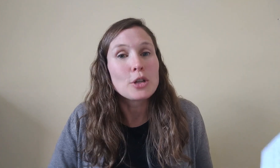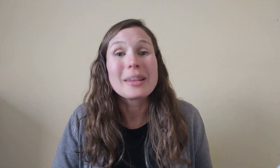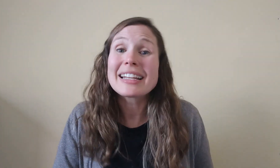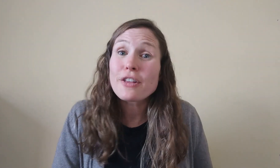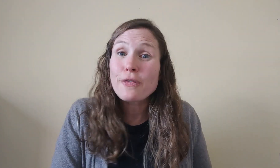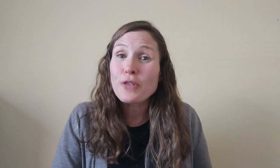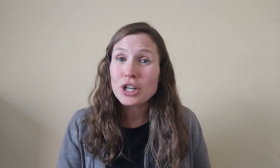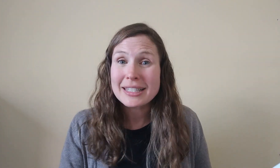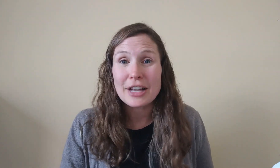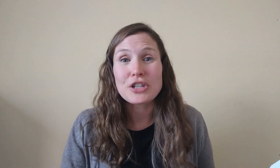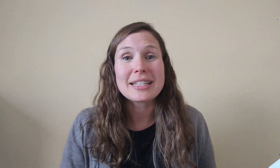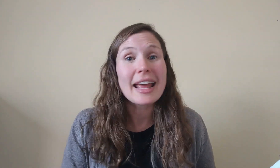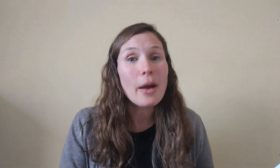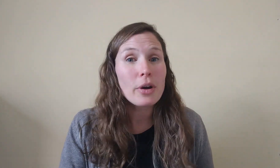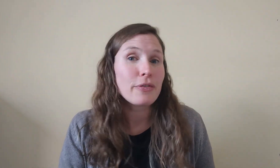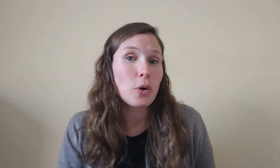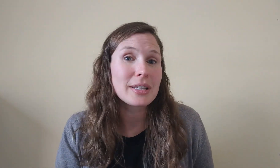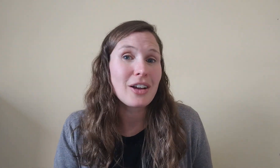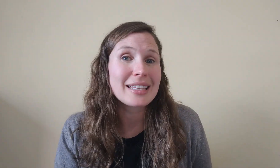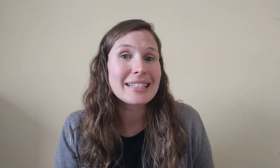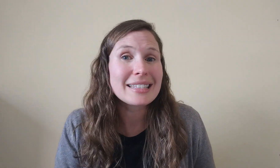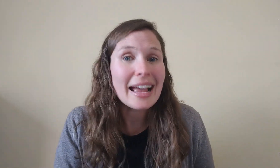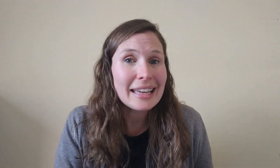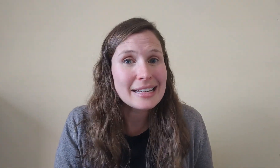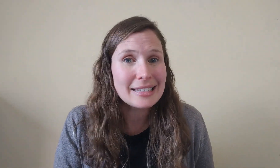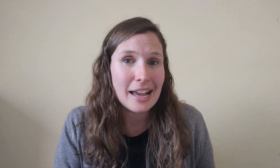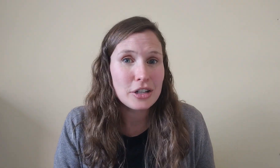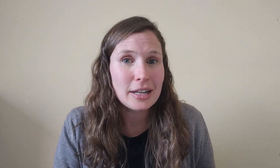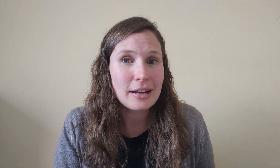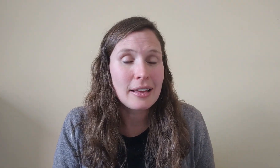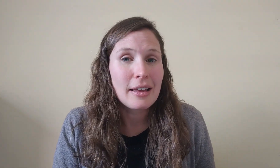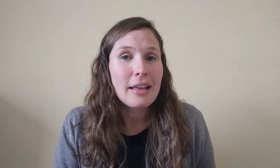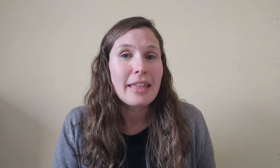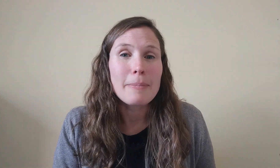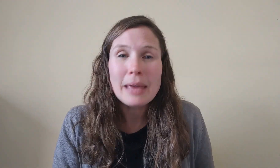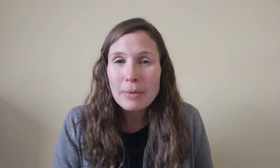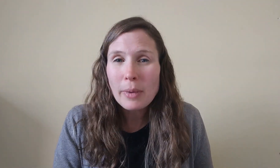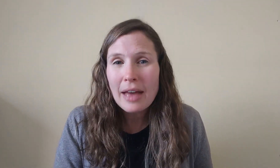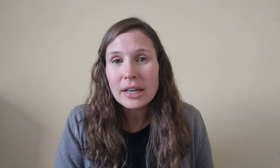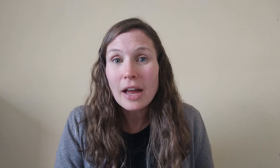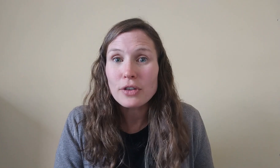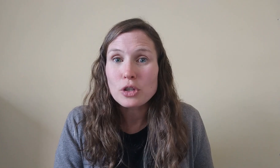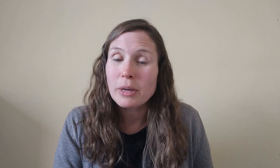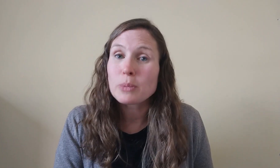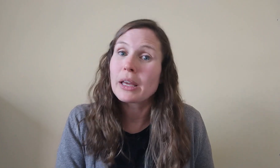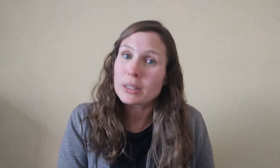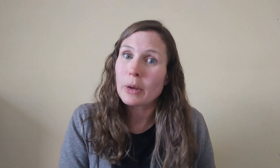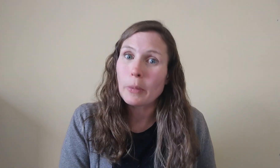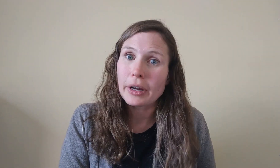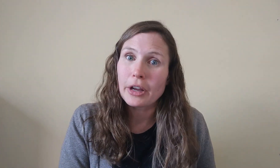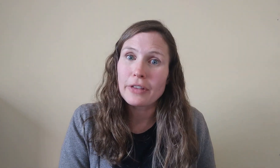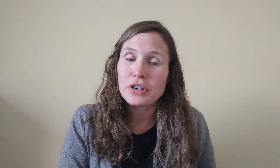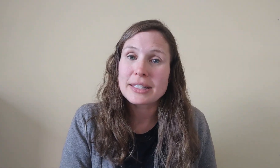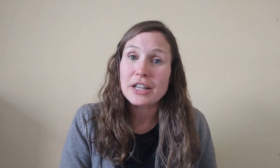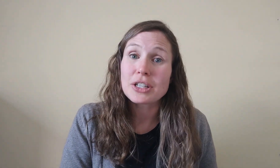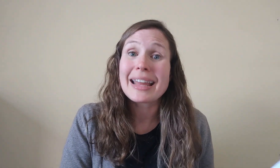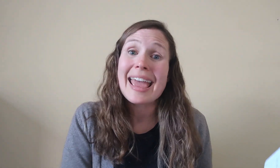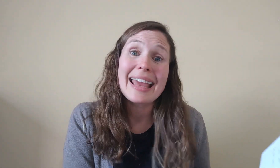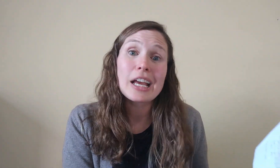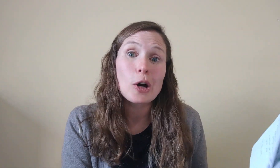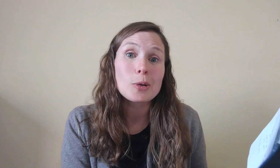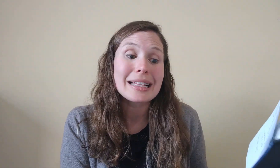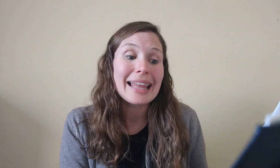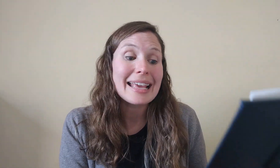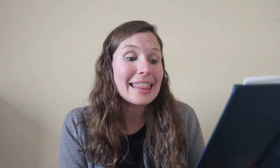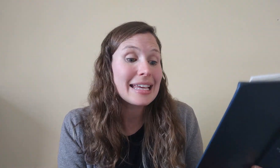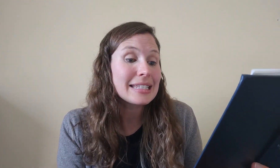year. So that is the first section. Today I want to focus on the second section that maybe we haven't covered so much because we were working on the first section,